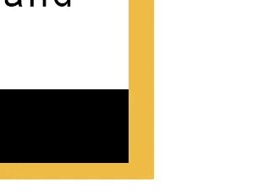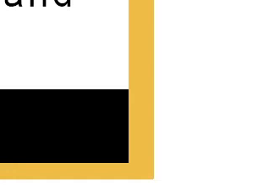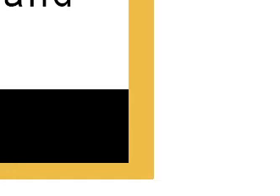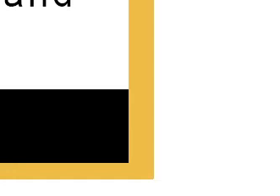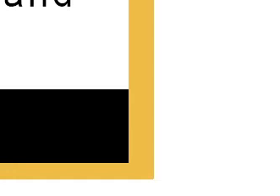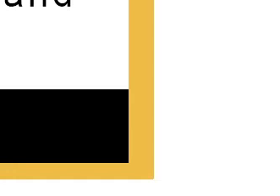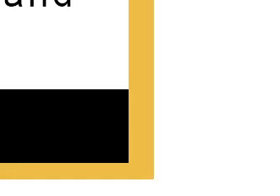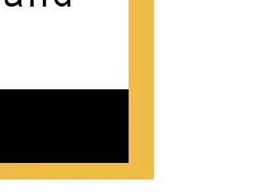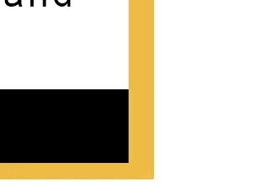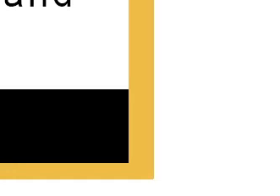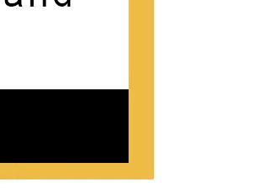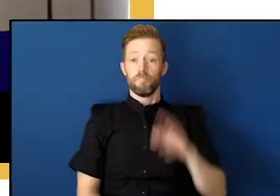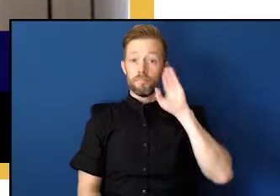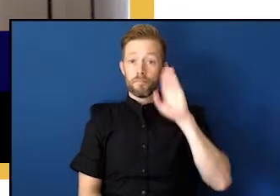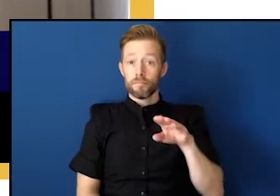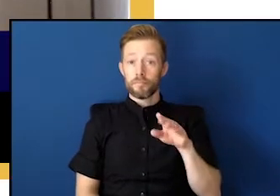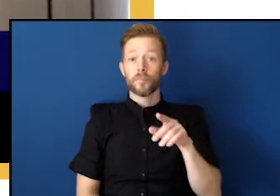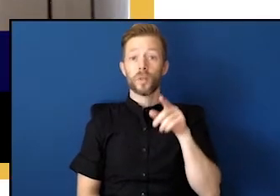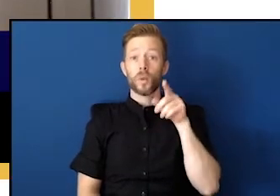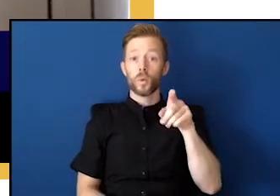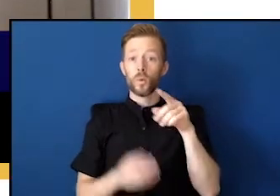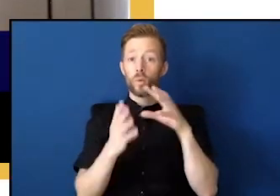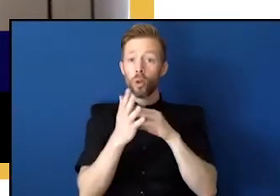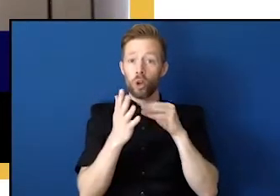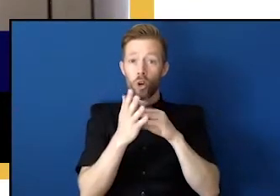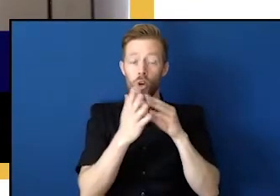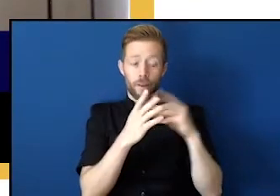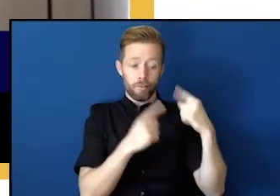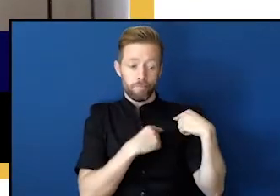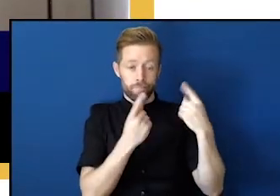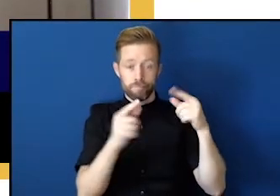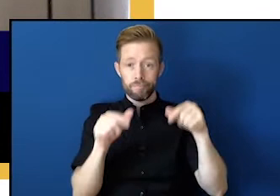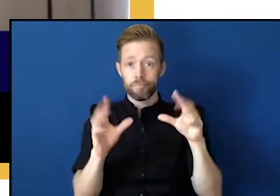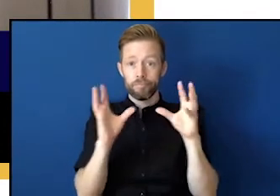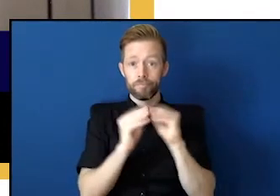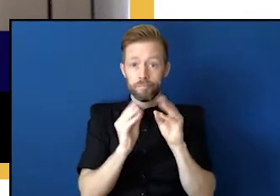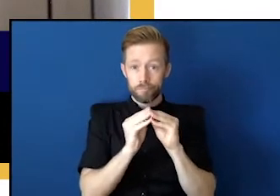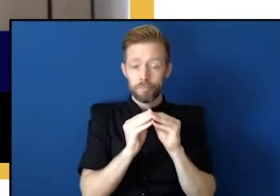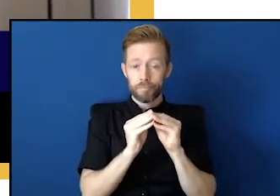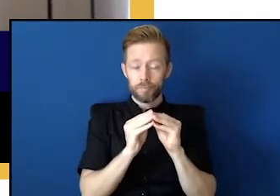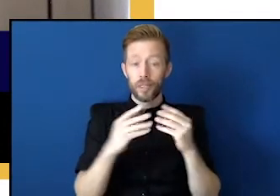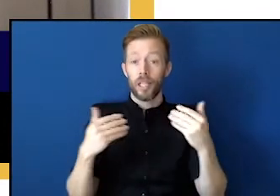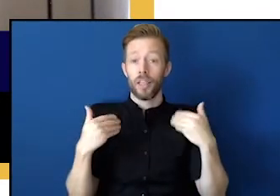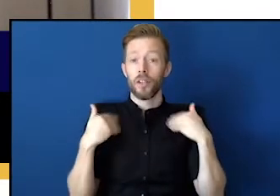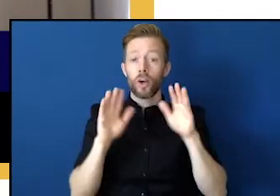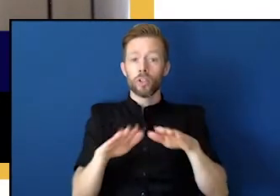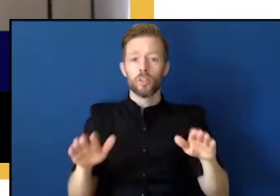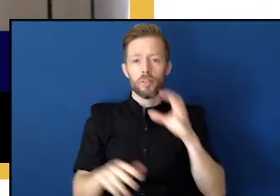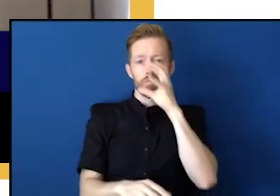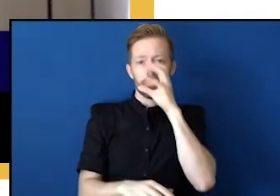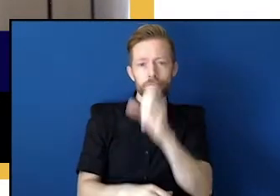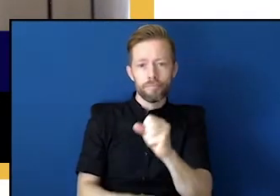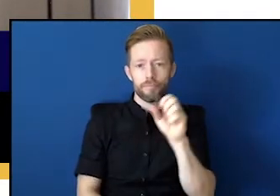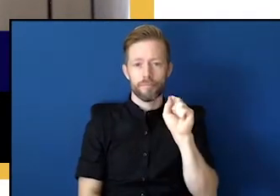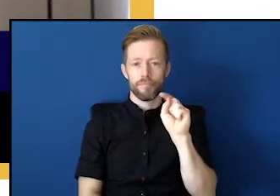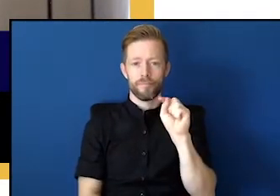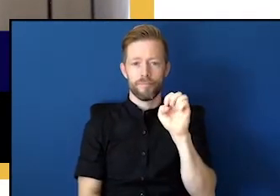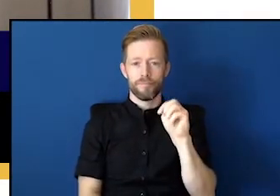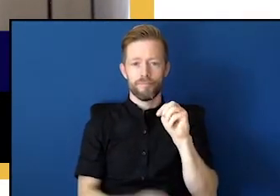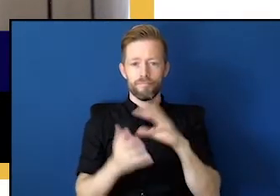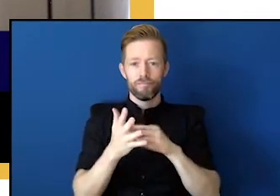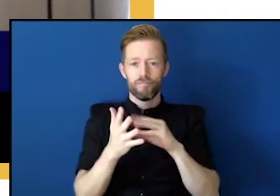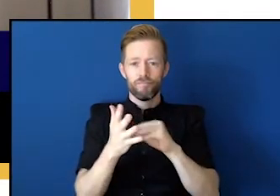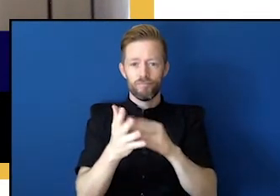are ready to play. Just as you've been learning throughout our conference, young children love to learn about